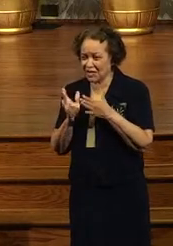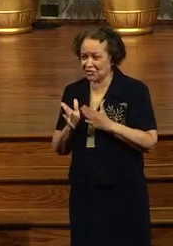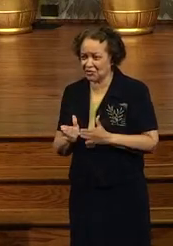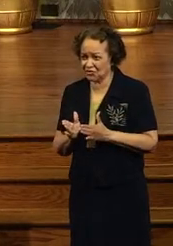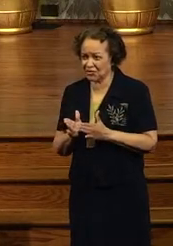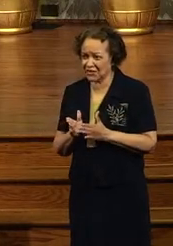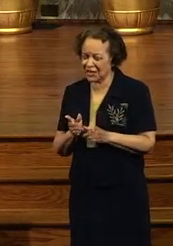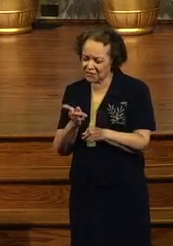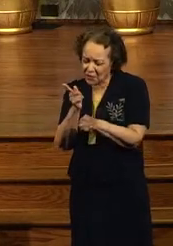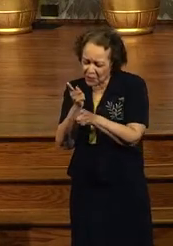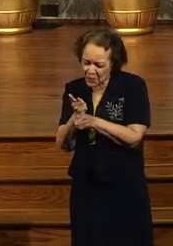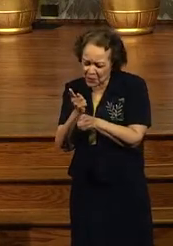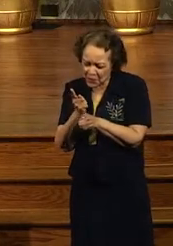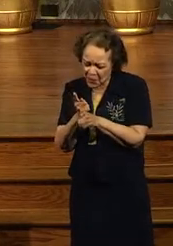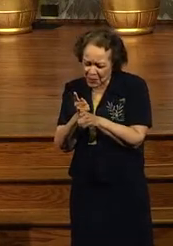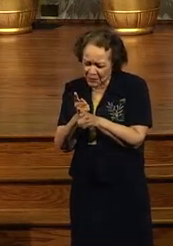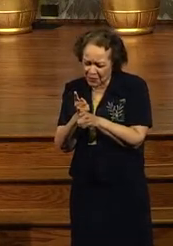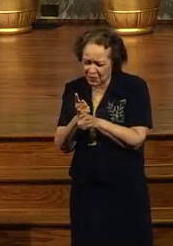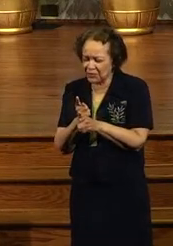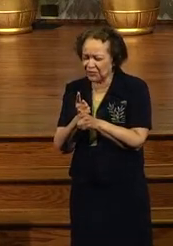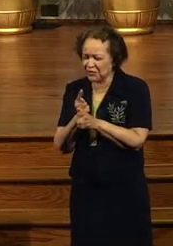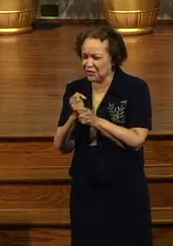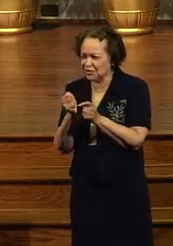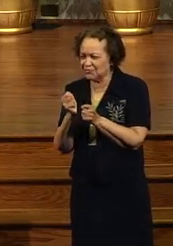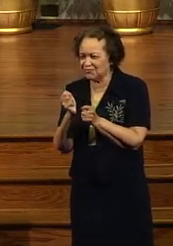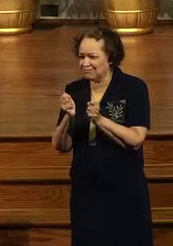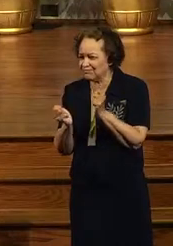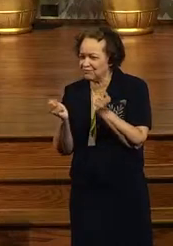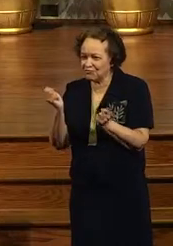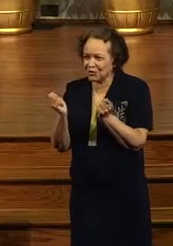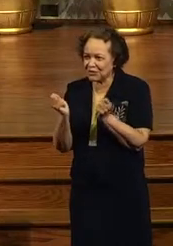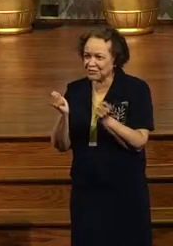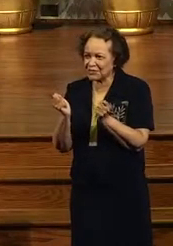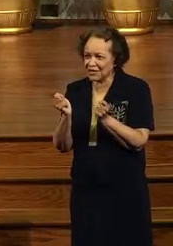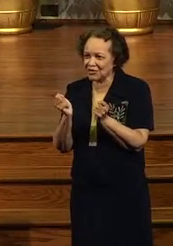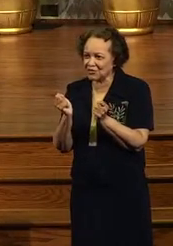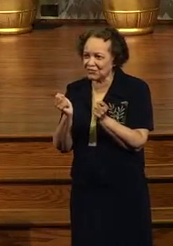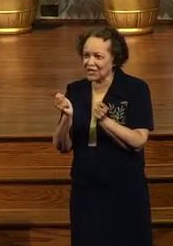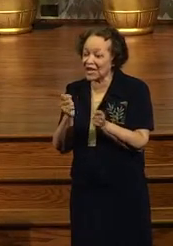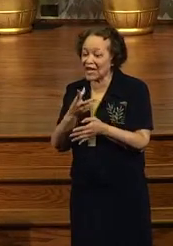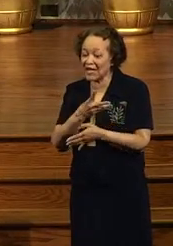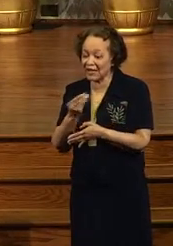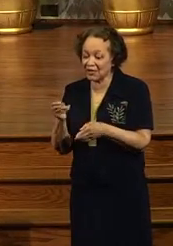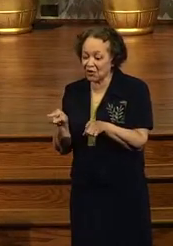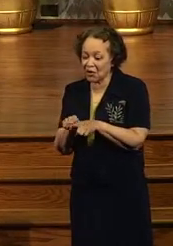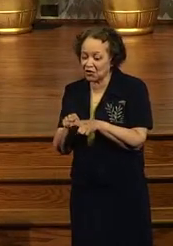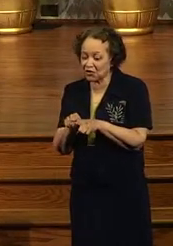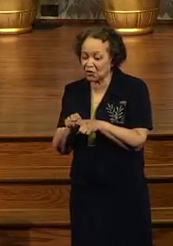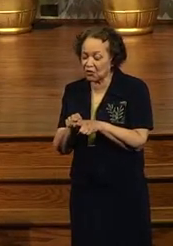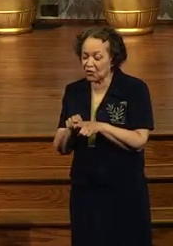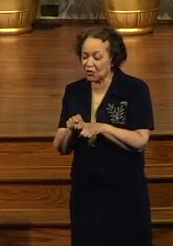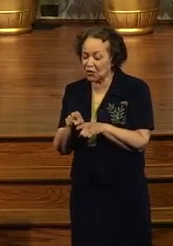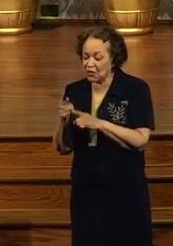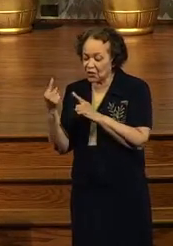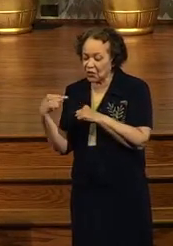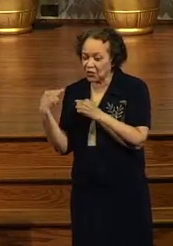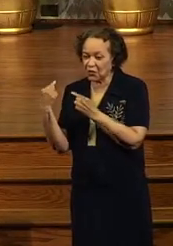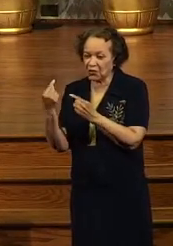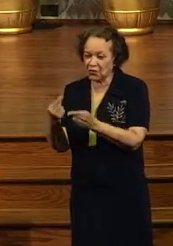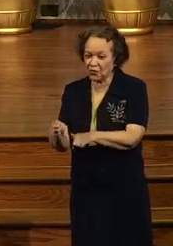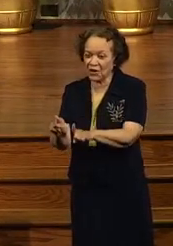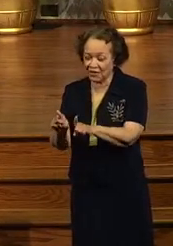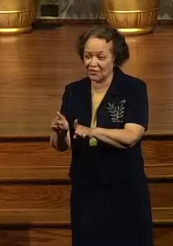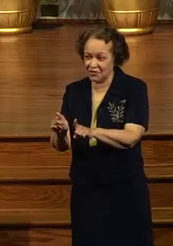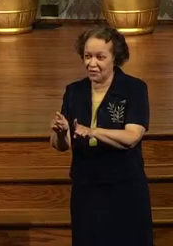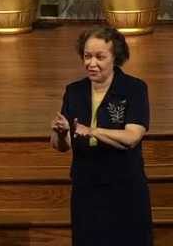proper transportation to and from the camping site. And while they're there, they won't be stranded so that they can